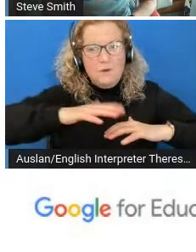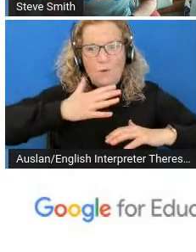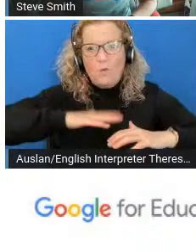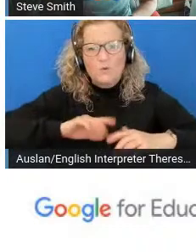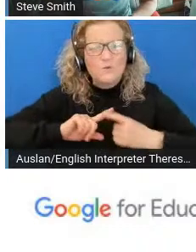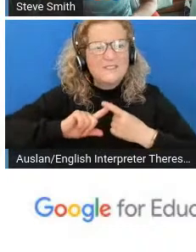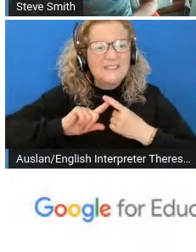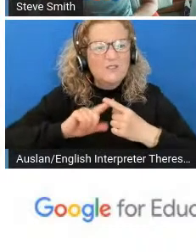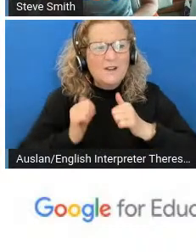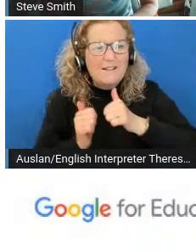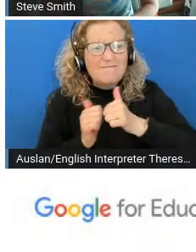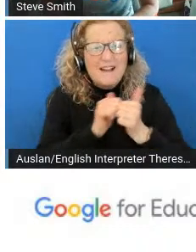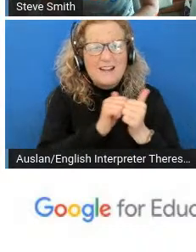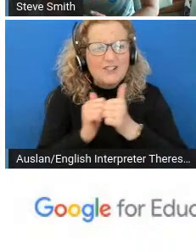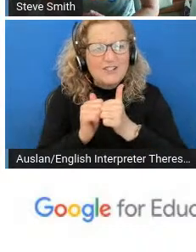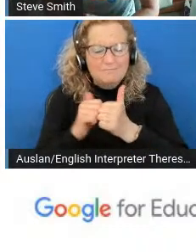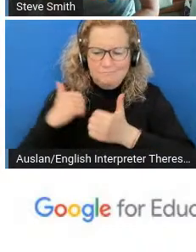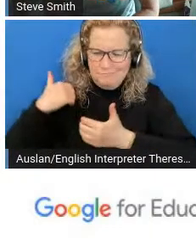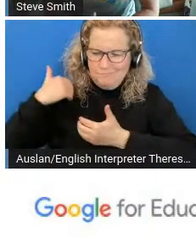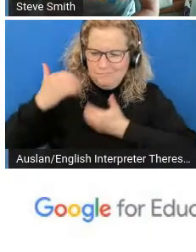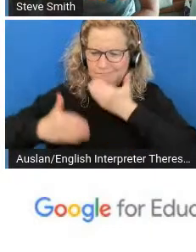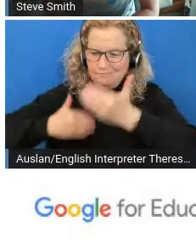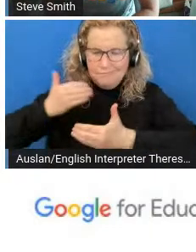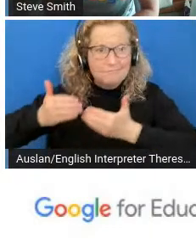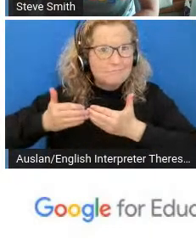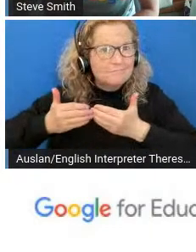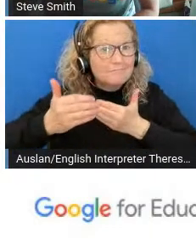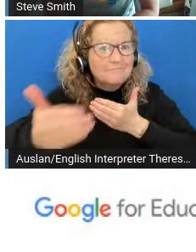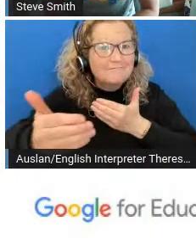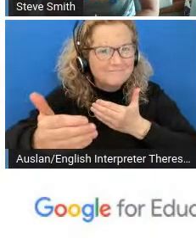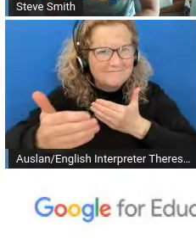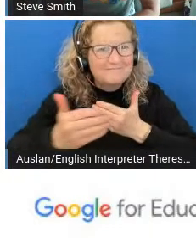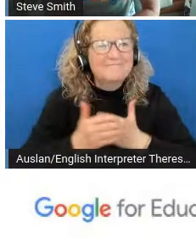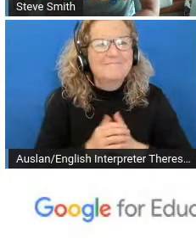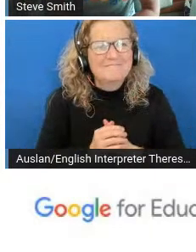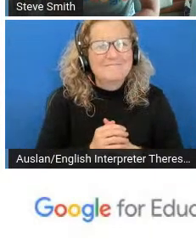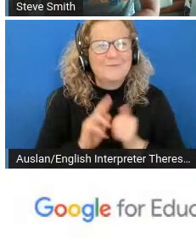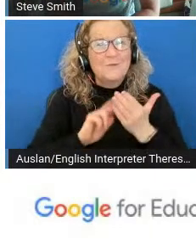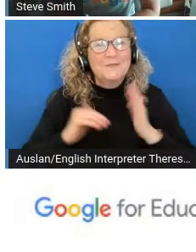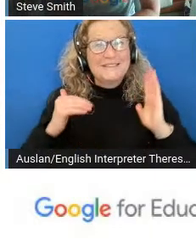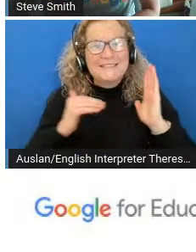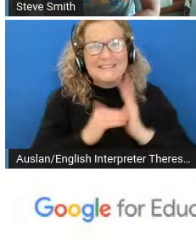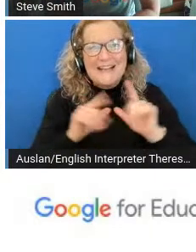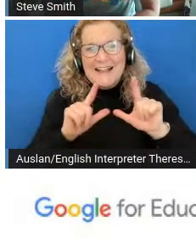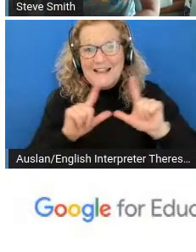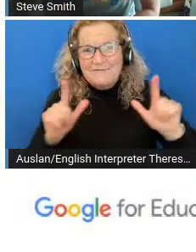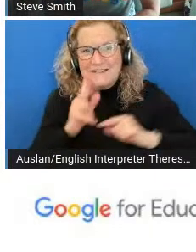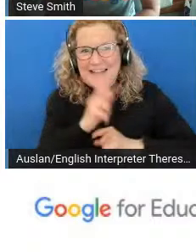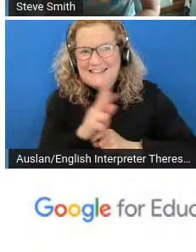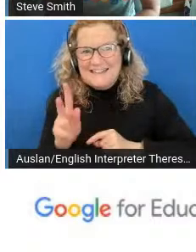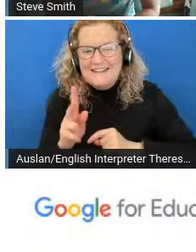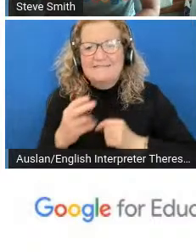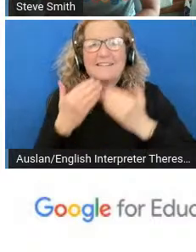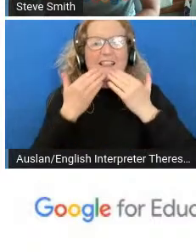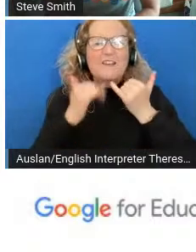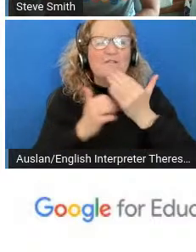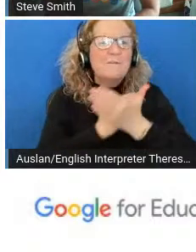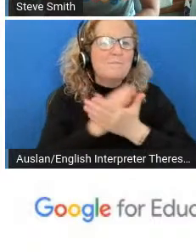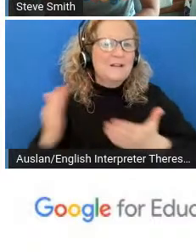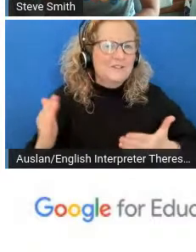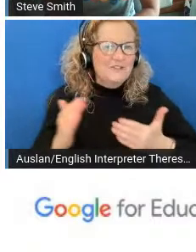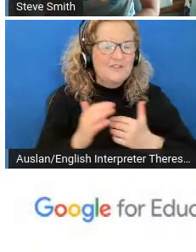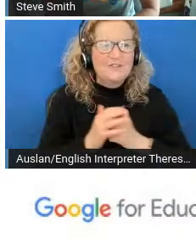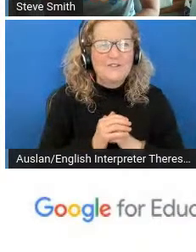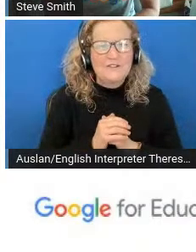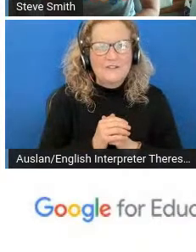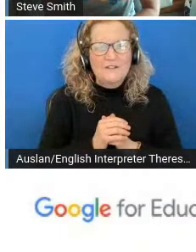of Waitangi. Humie, huie, takie. Thank you very much. Wonderful. And I do love that satellite